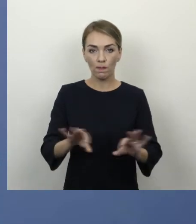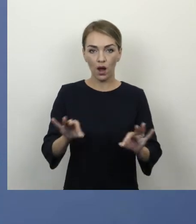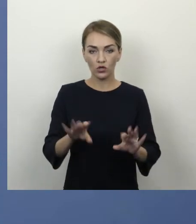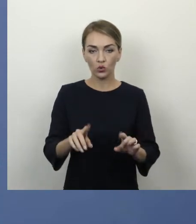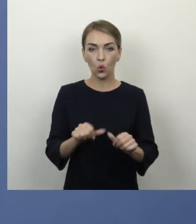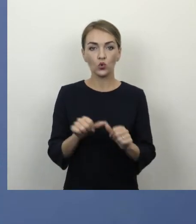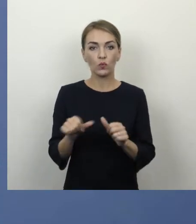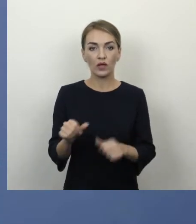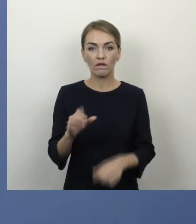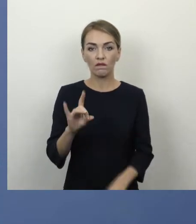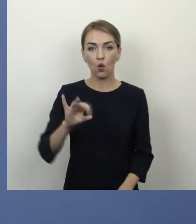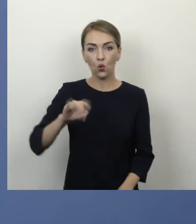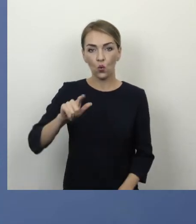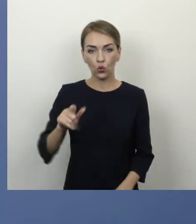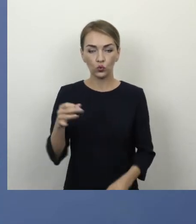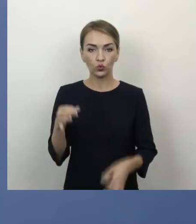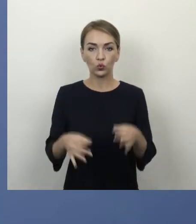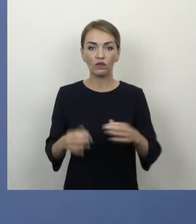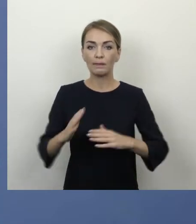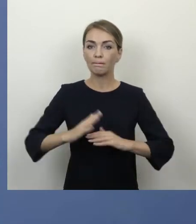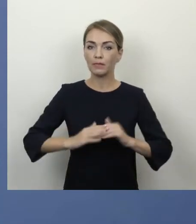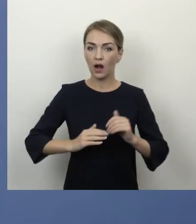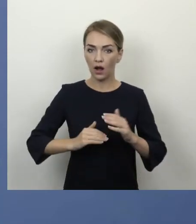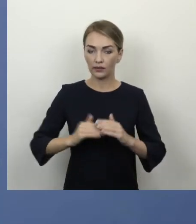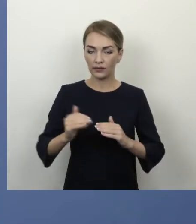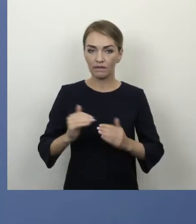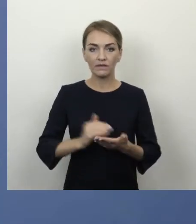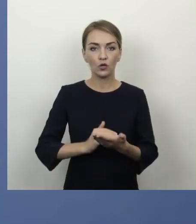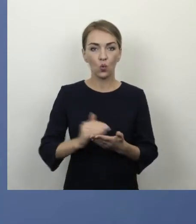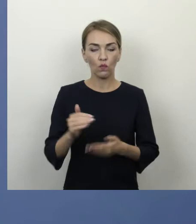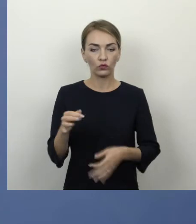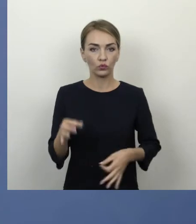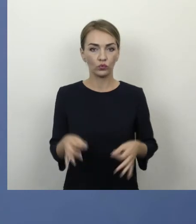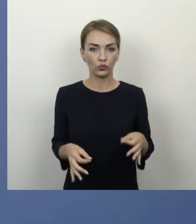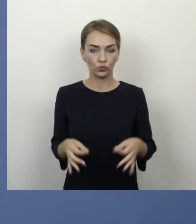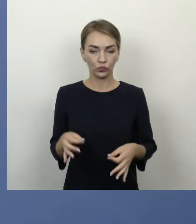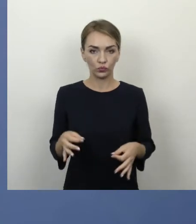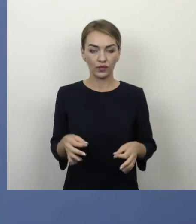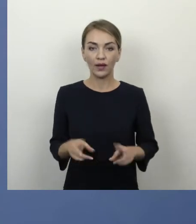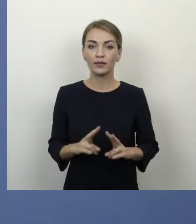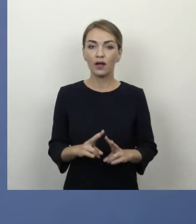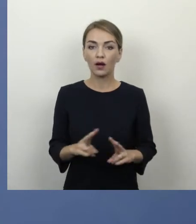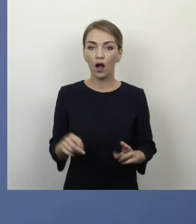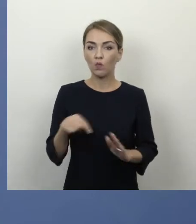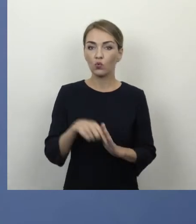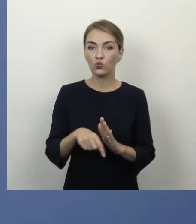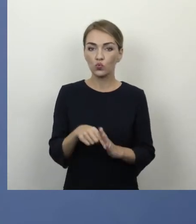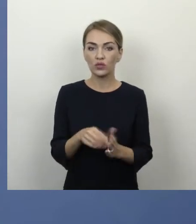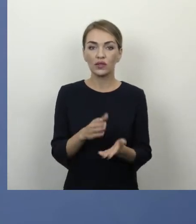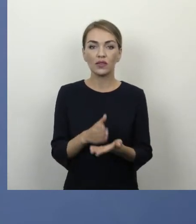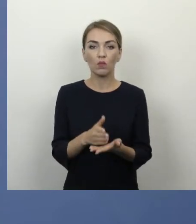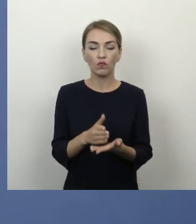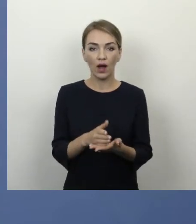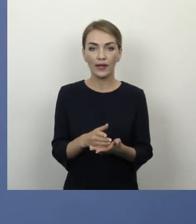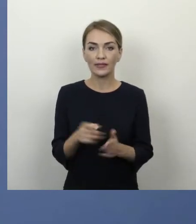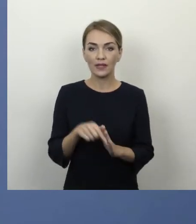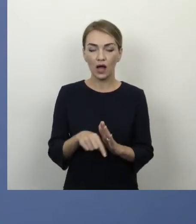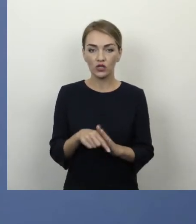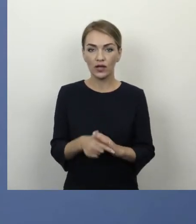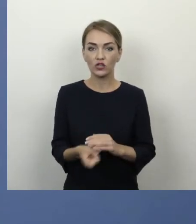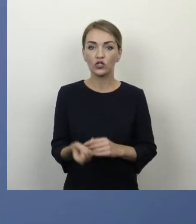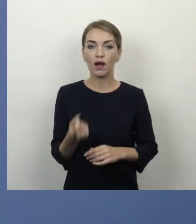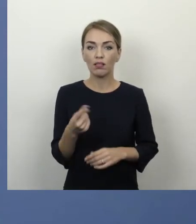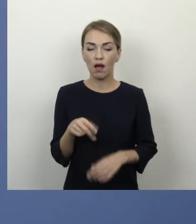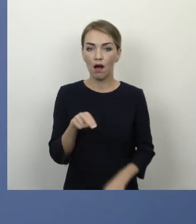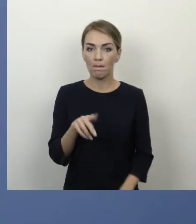concerning the application of the law, which creates a precedent legislation, where the key role belongs to the case law of